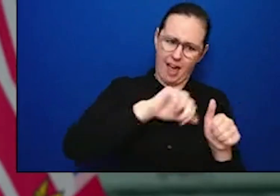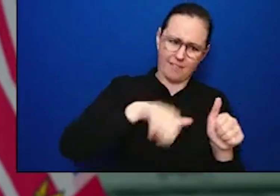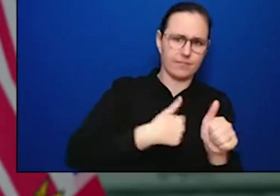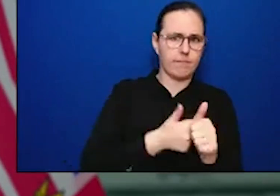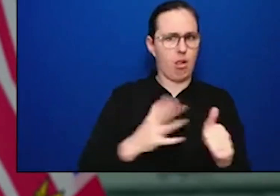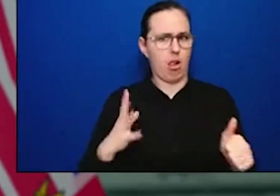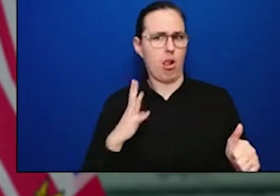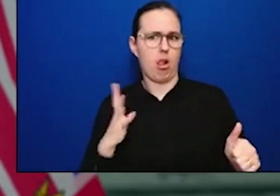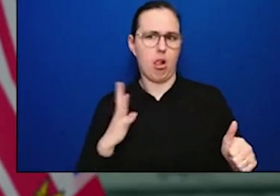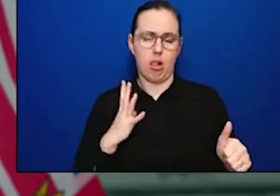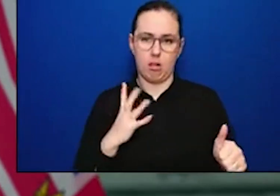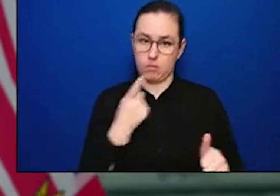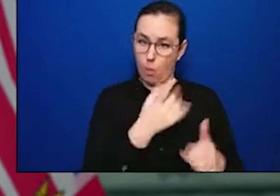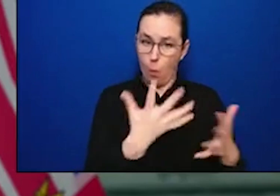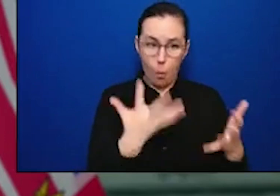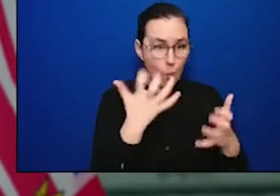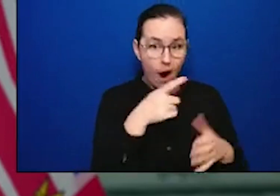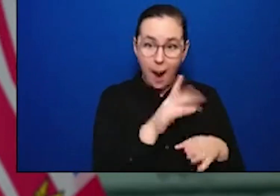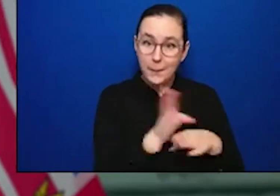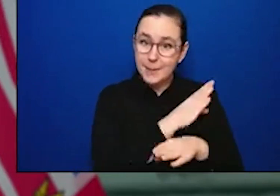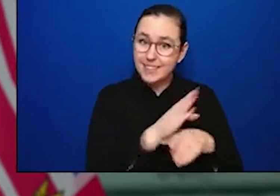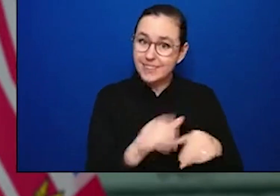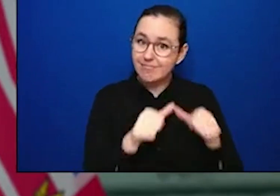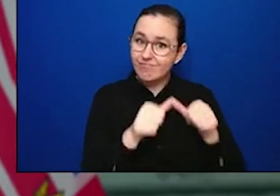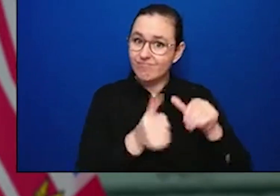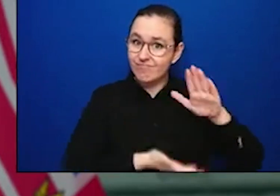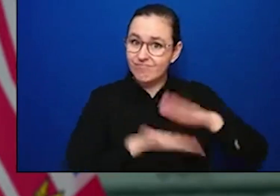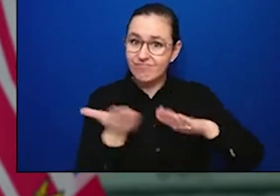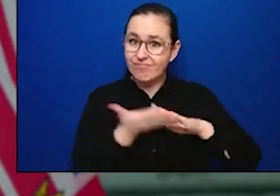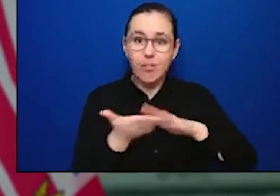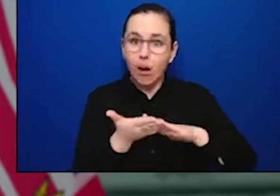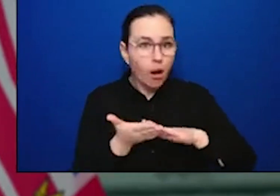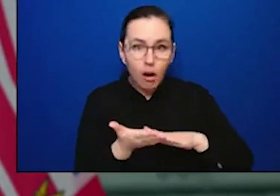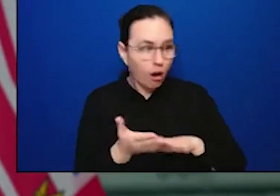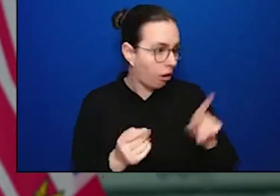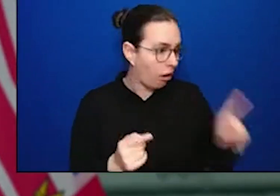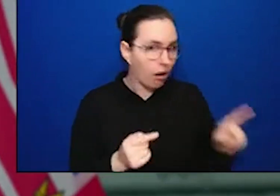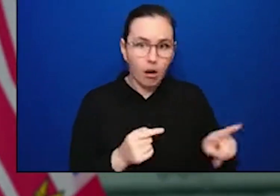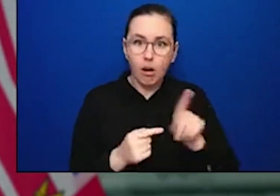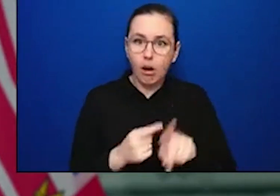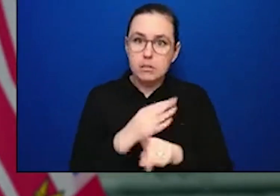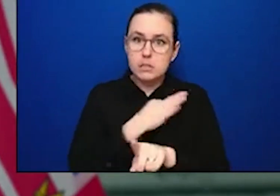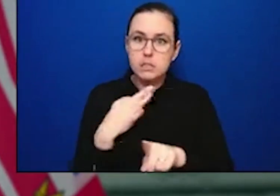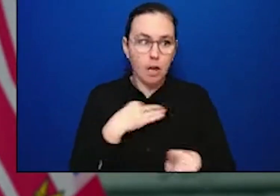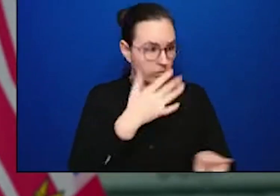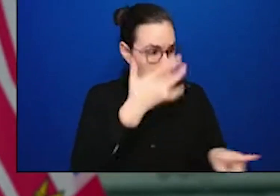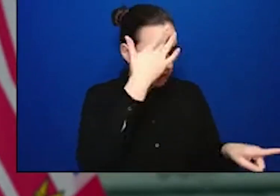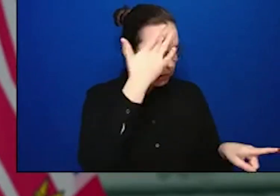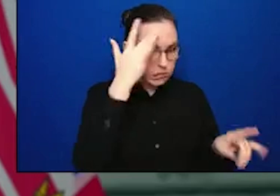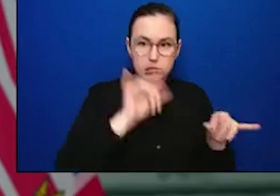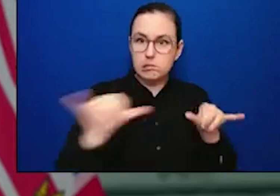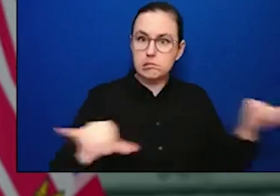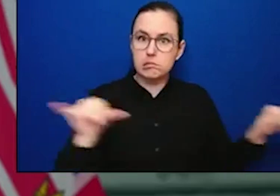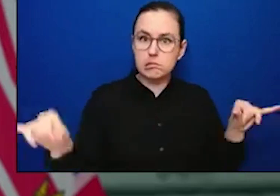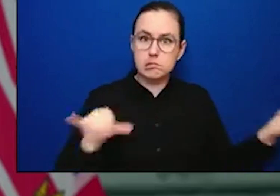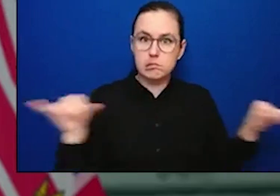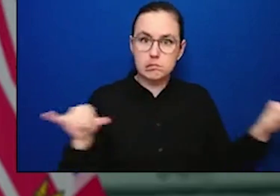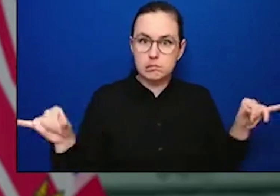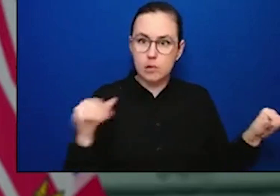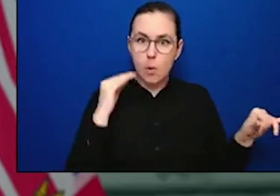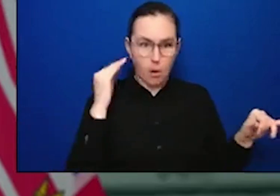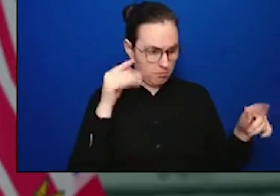businesses operating when staff are off ill. At this point, given the number of people getting sick every day, we need